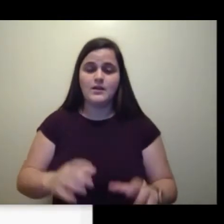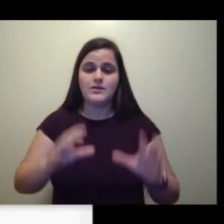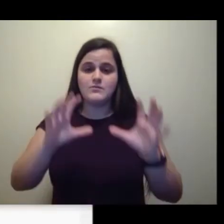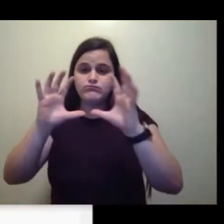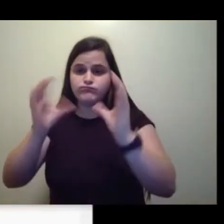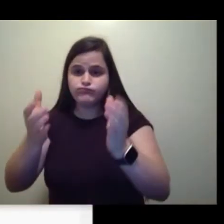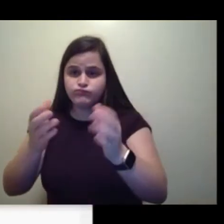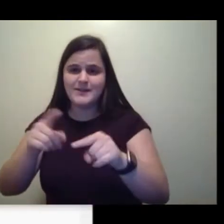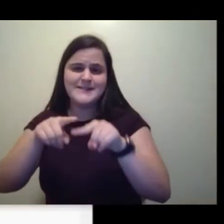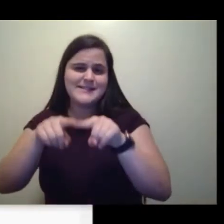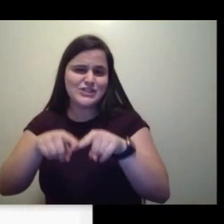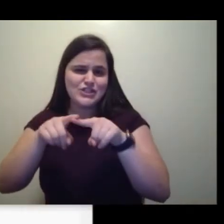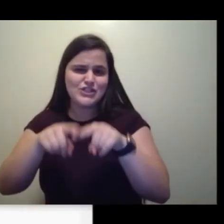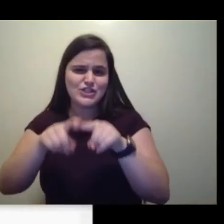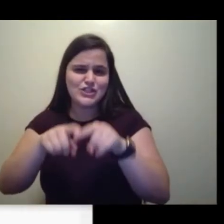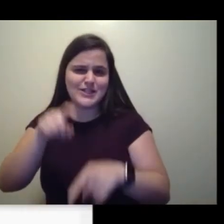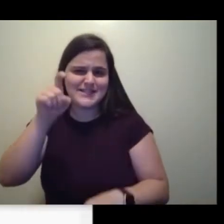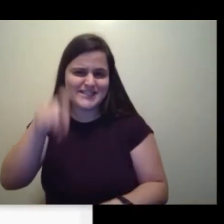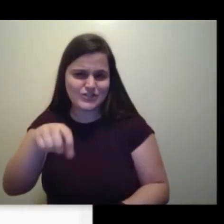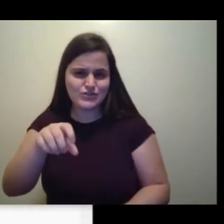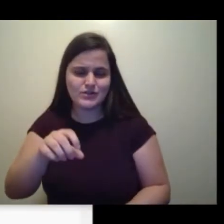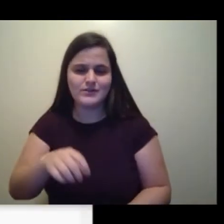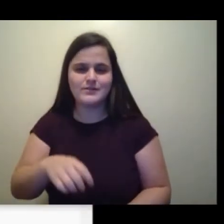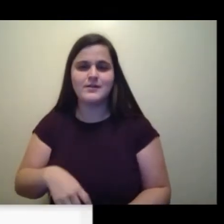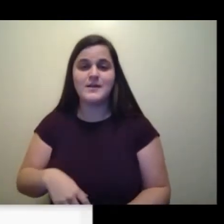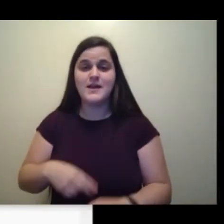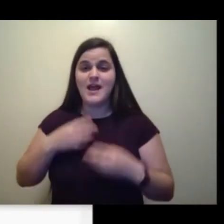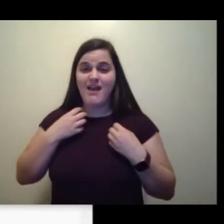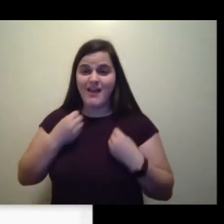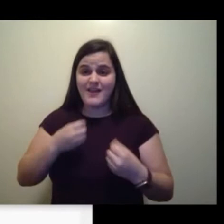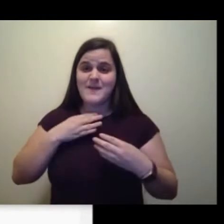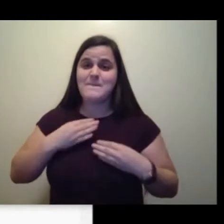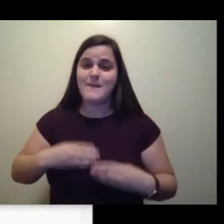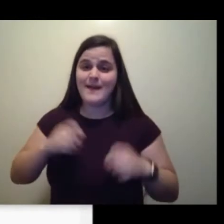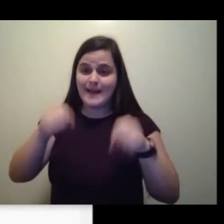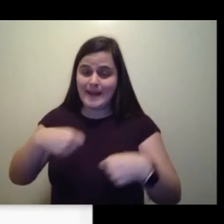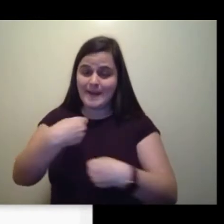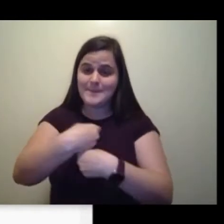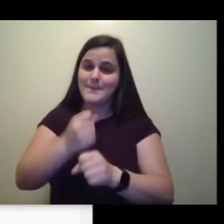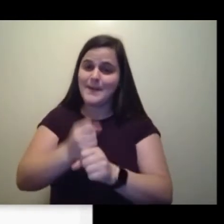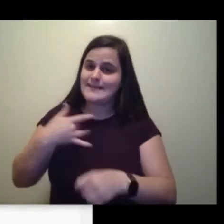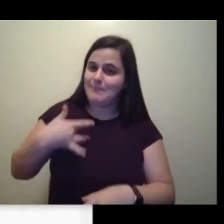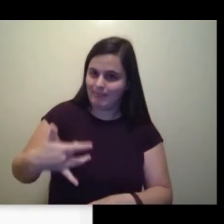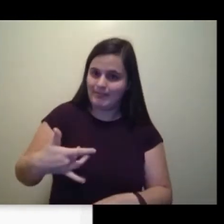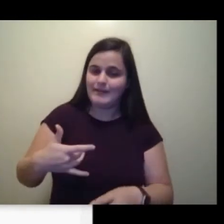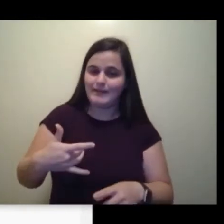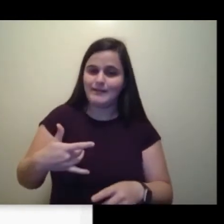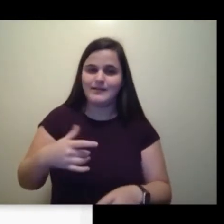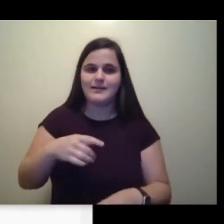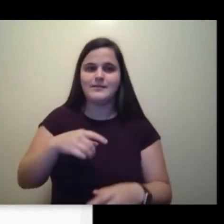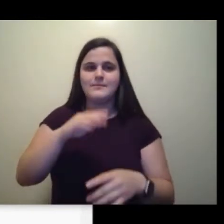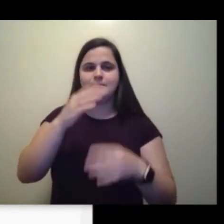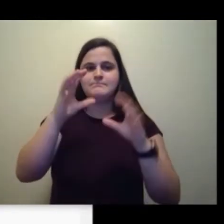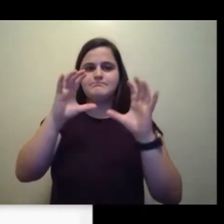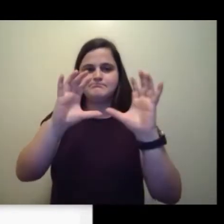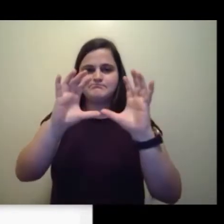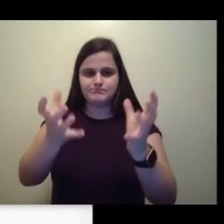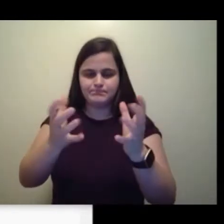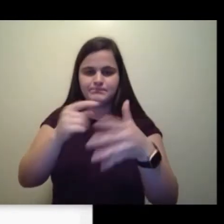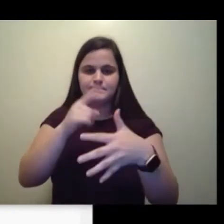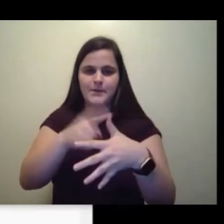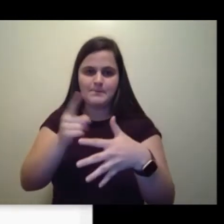because healthy bodies can make them under normal circumstances: arginine, cysteine,